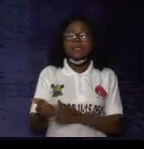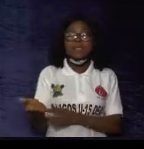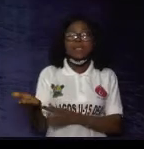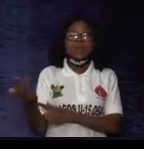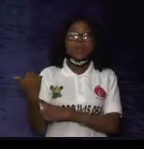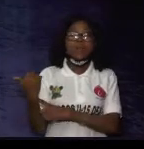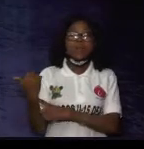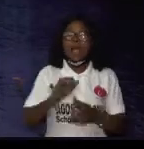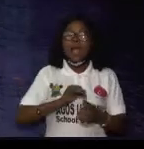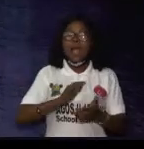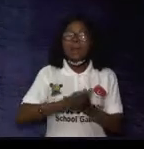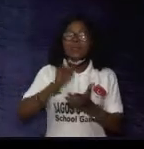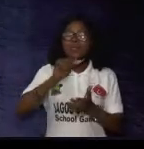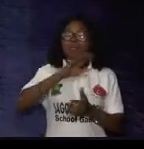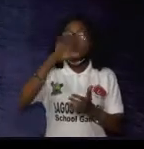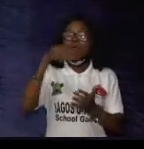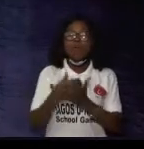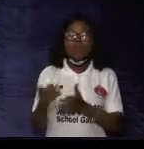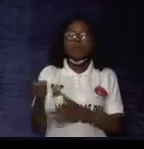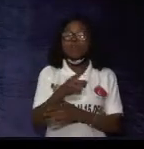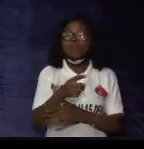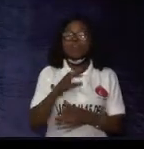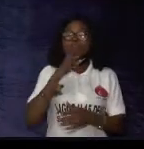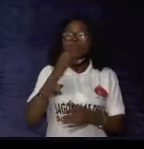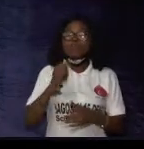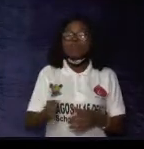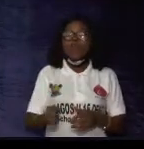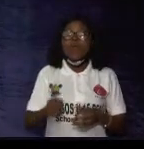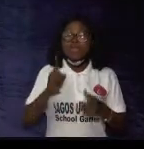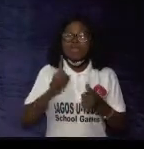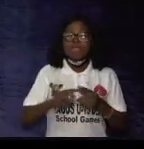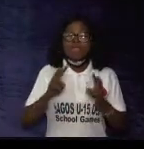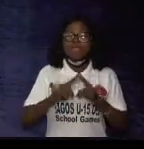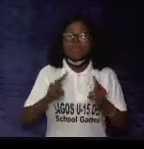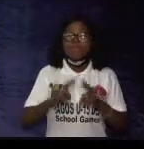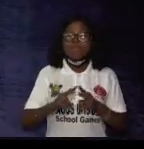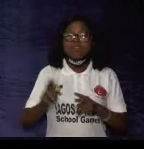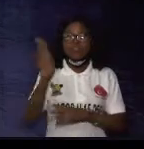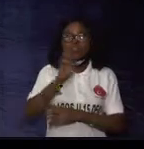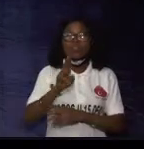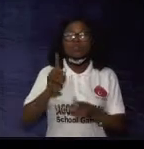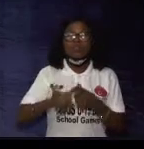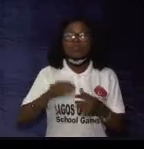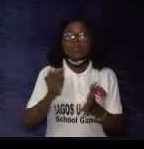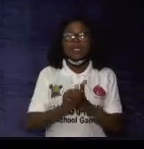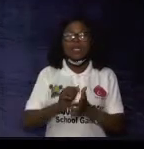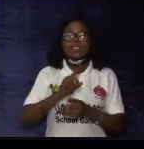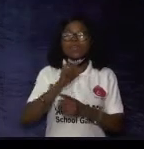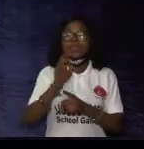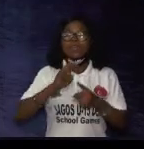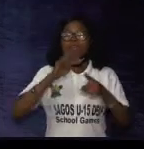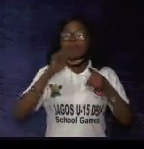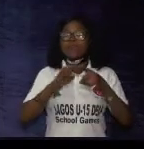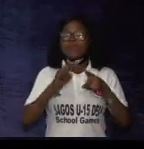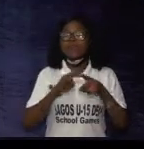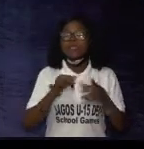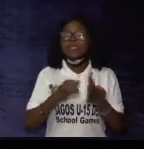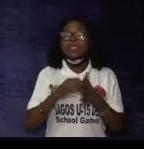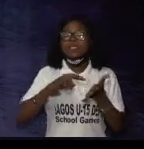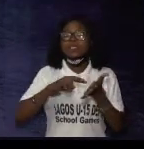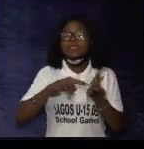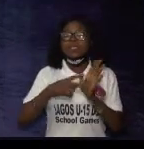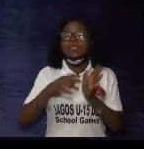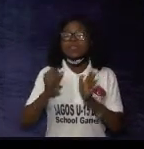Pass away. I believe all of you are conversant with that phrasal verb, pass